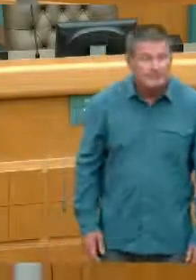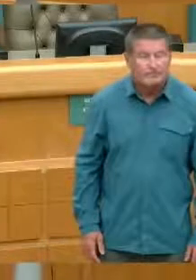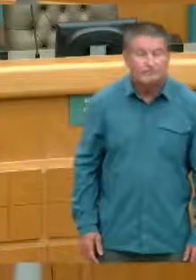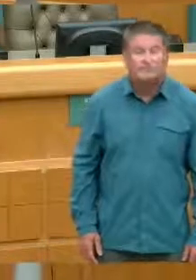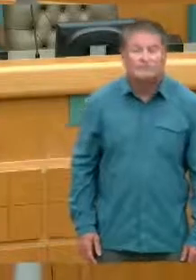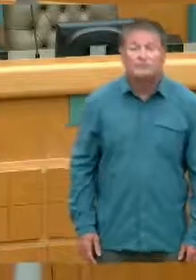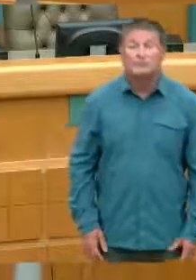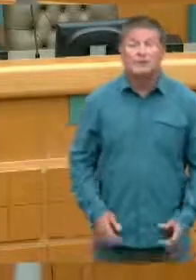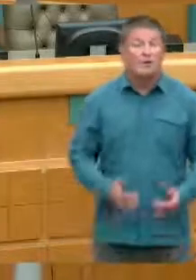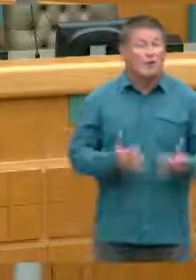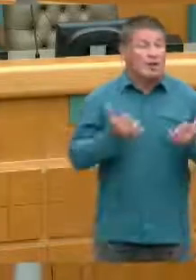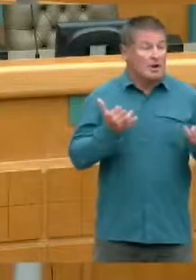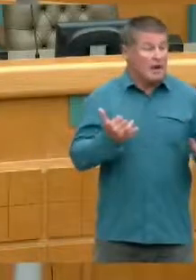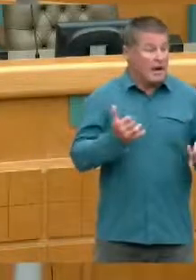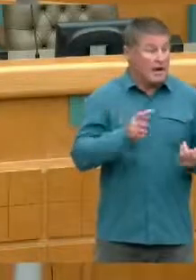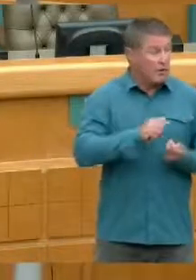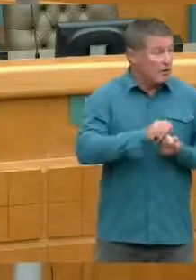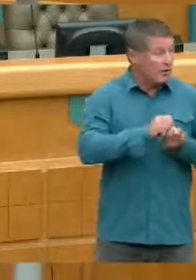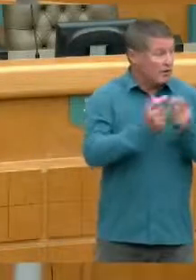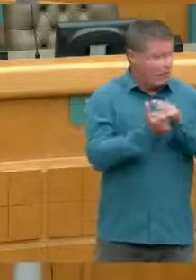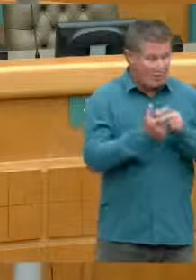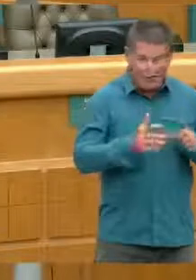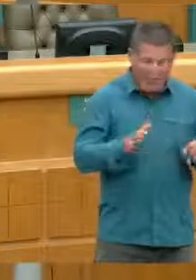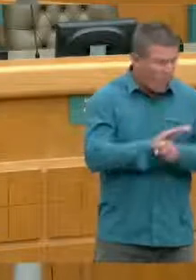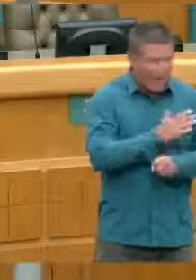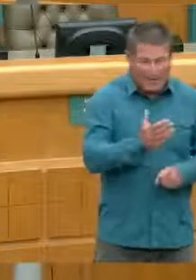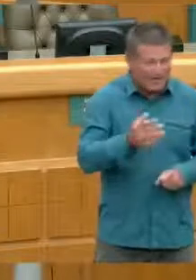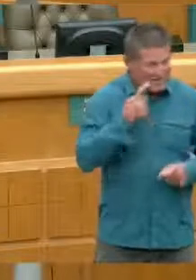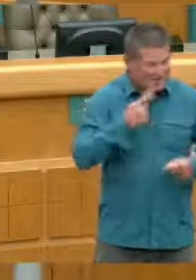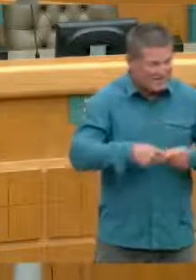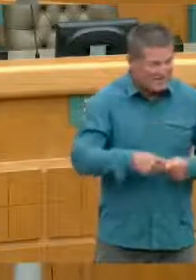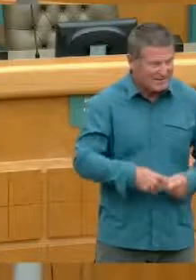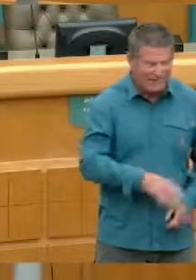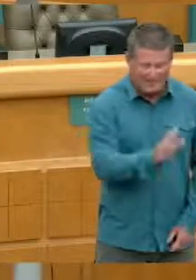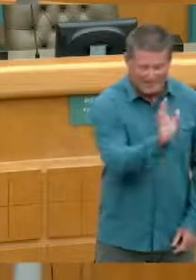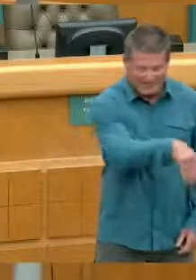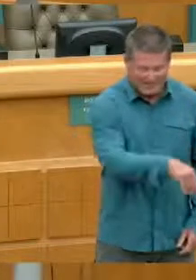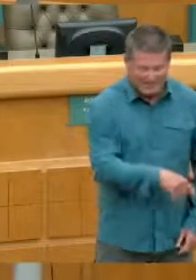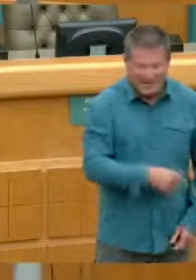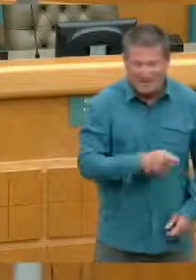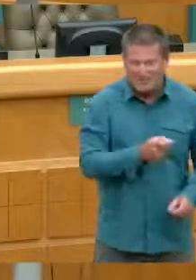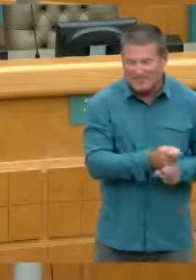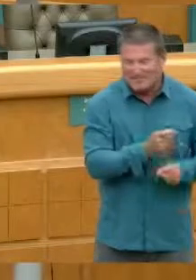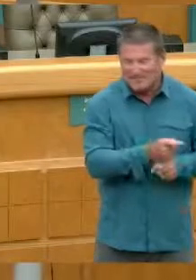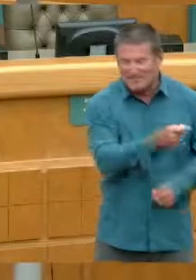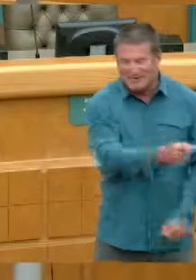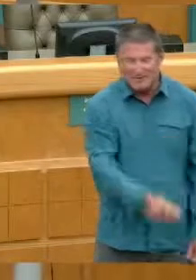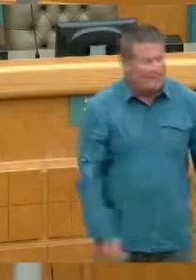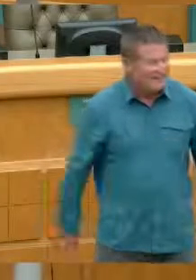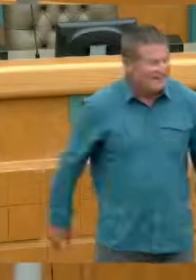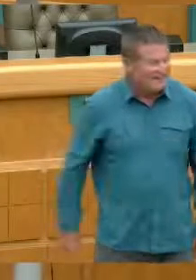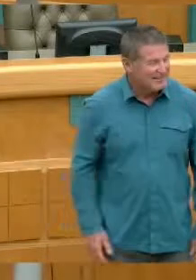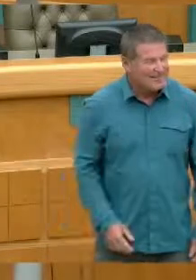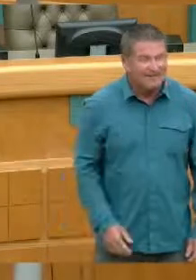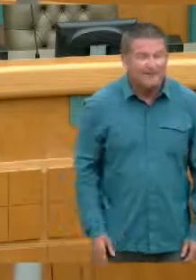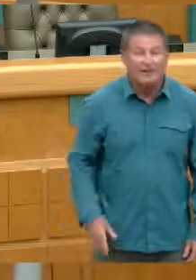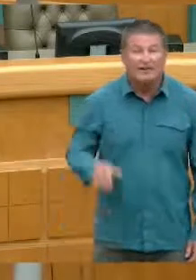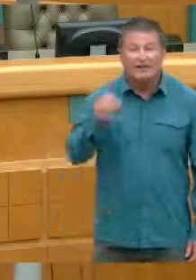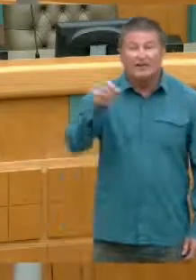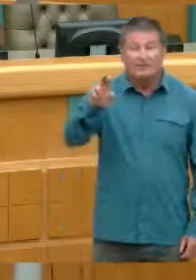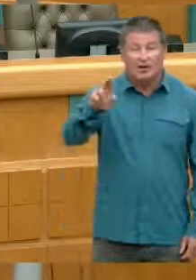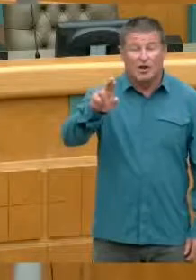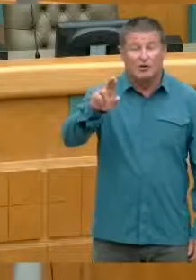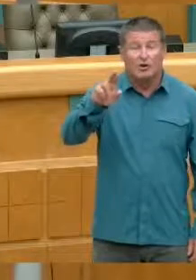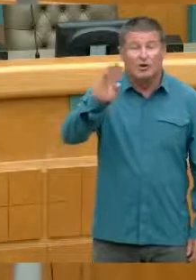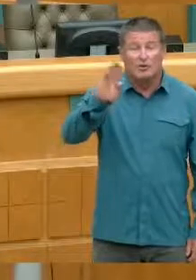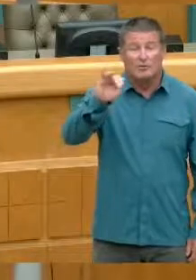Okay, we're going to translate that entire thing into Spanish. No, I'm just joking. Sorry, it was just a joke. Okay, Dr. Bird, that was